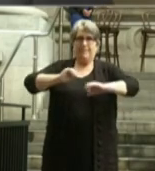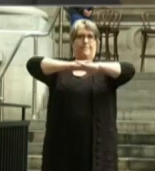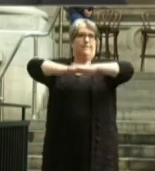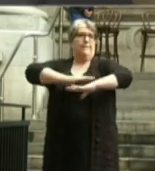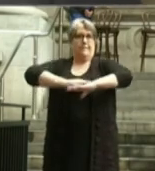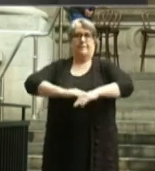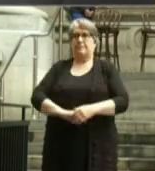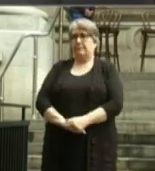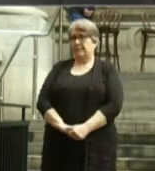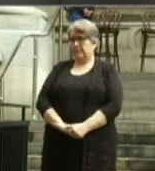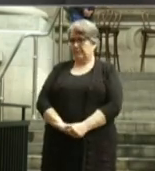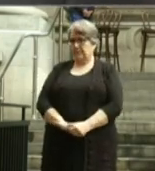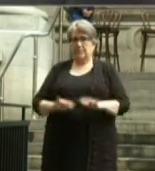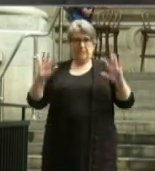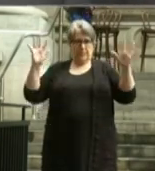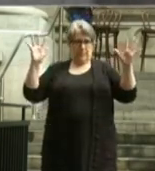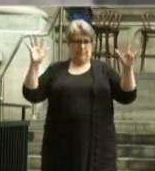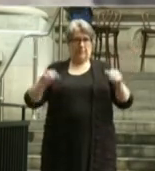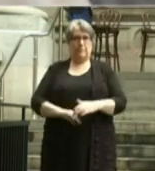land.